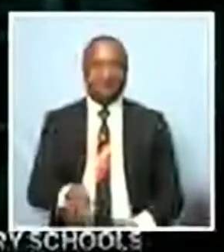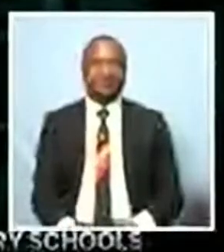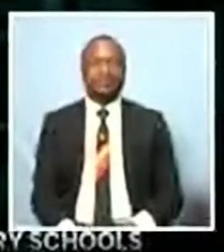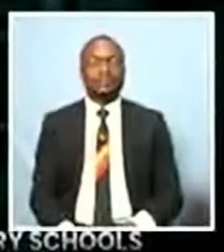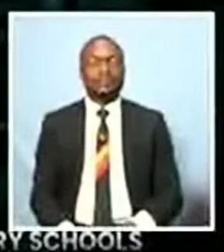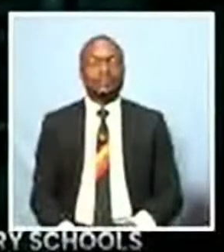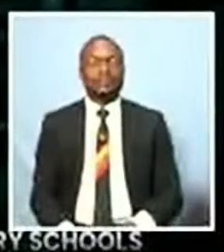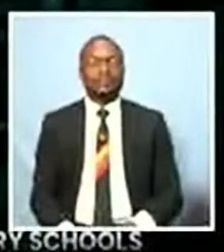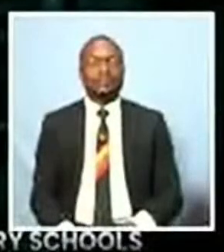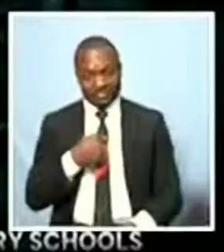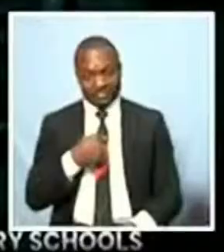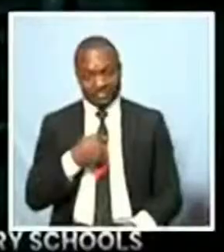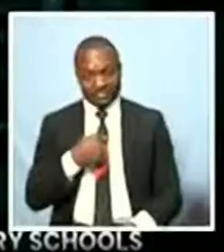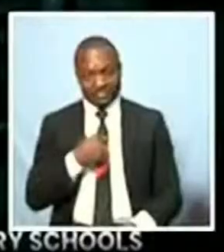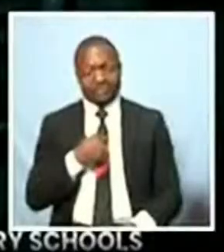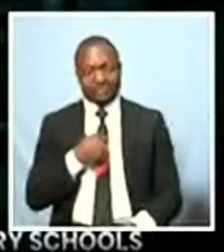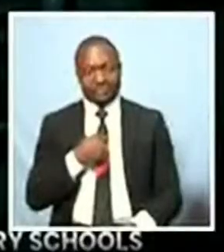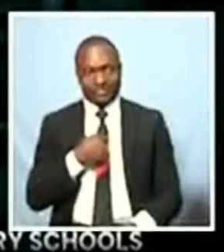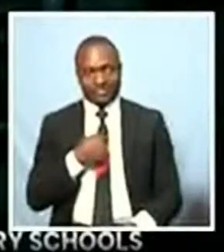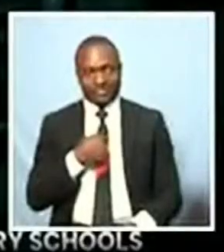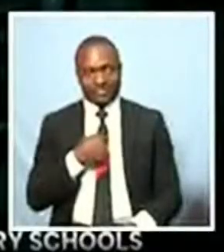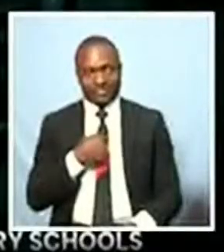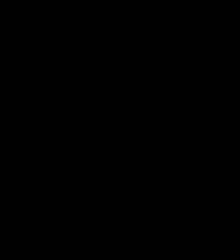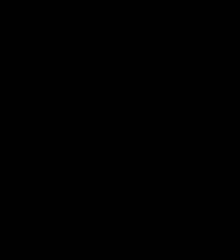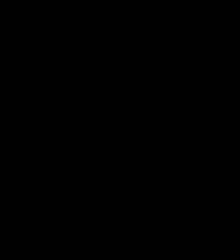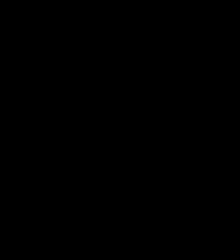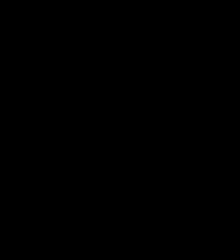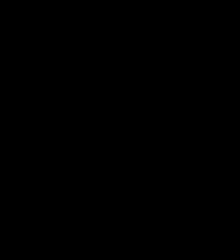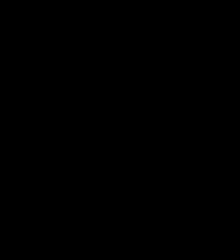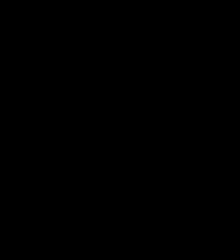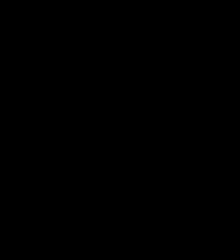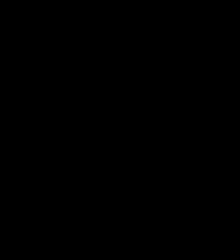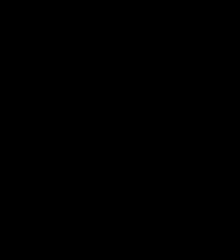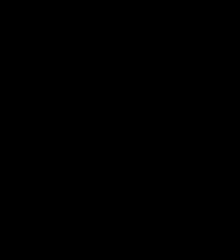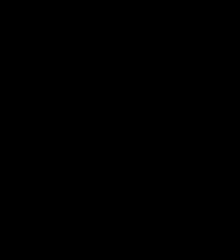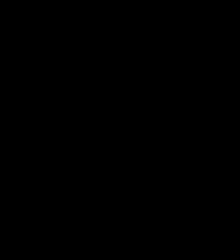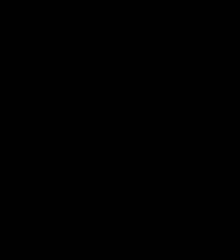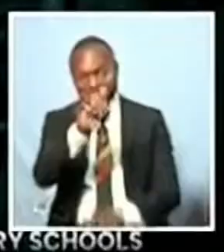So I'll transfer this question to you. Thank you.